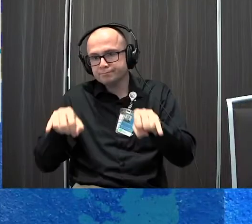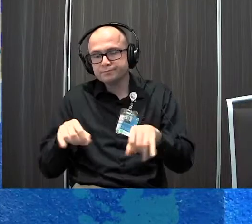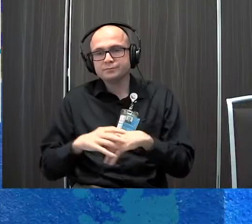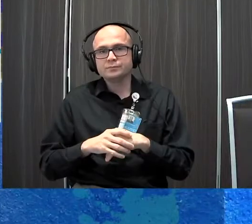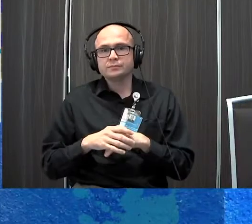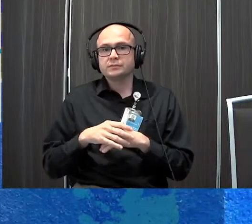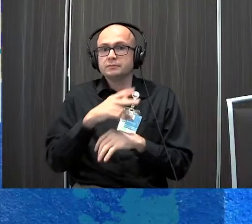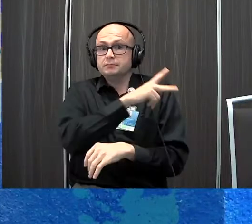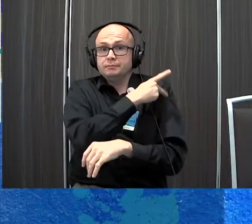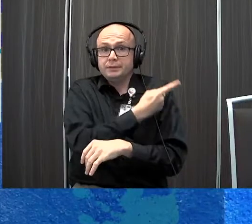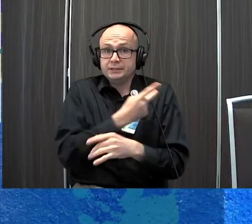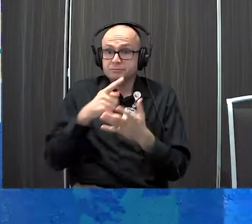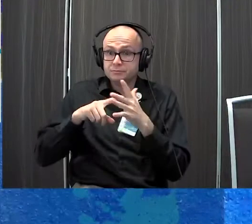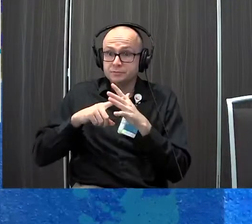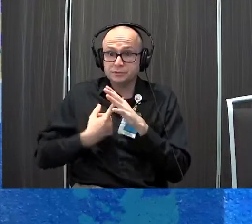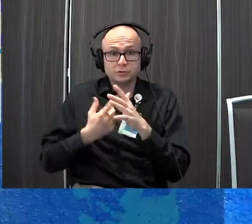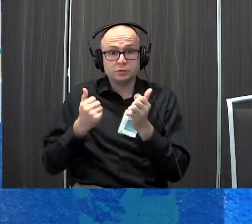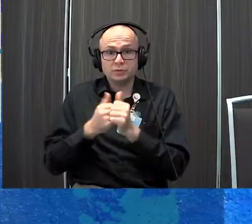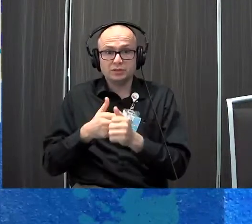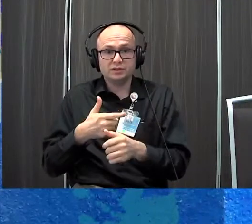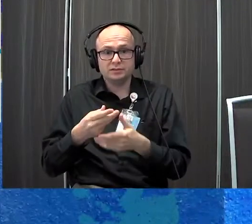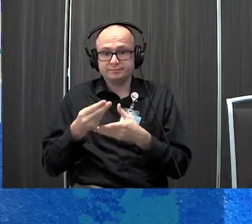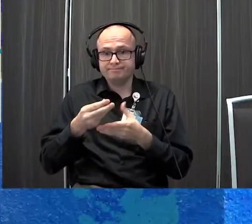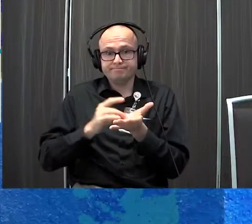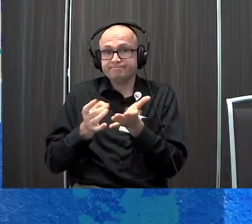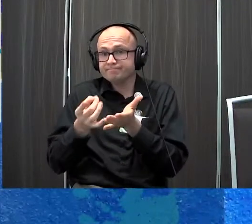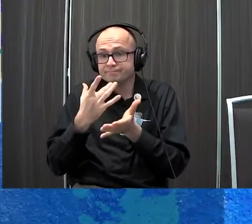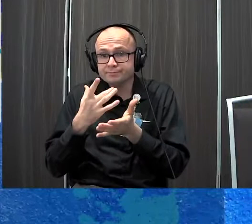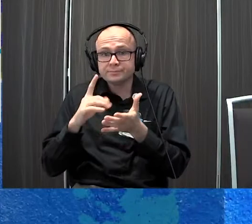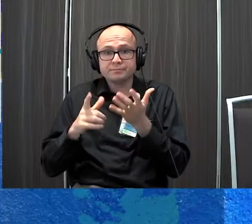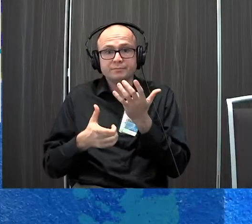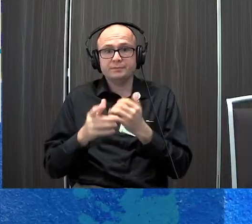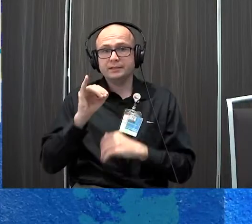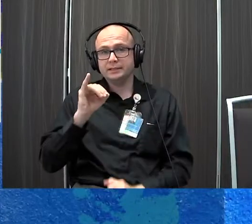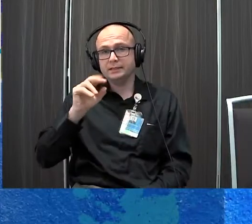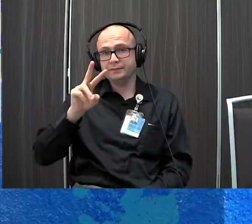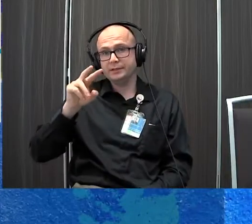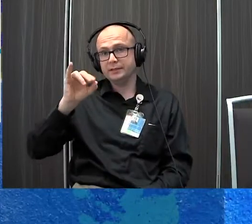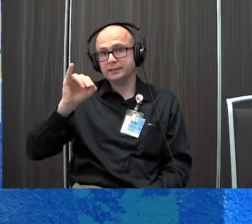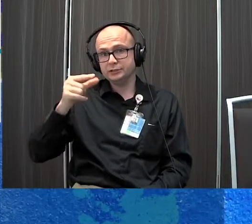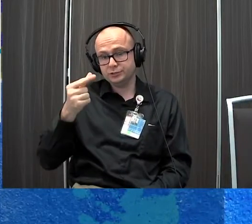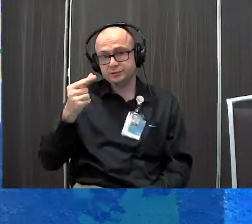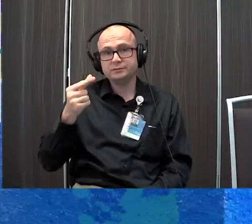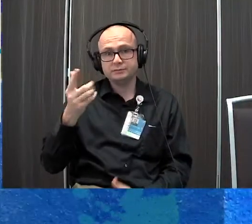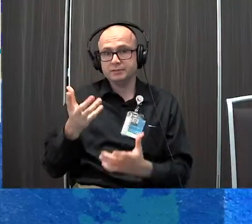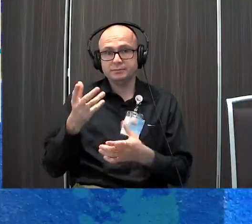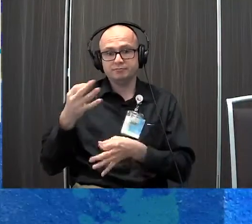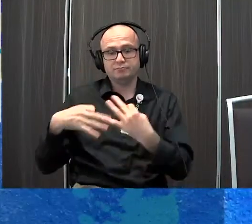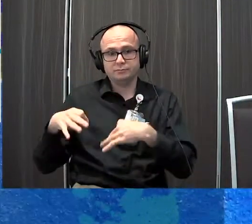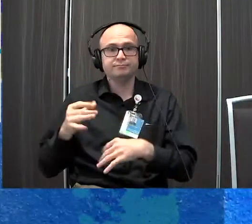patient on antibiotic prophylaxis, and less commonly put patients on immune globulin replacement. That's called IVIG.